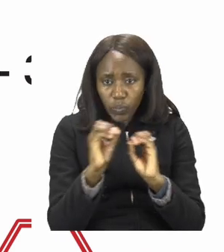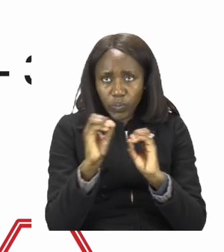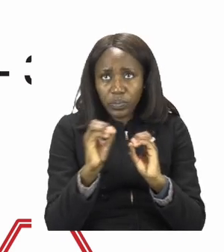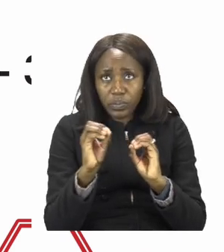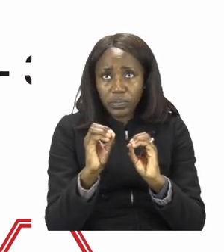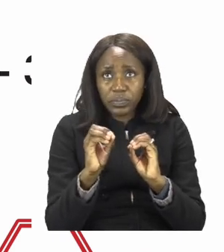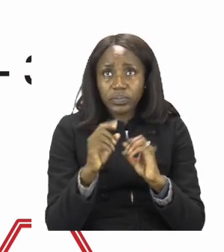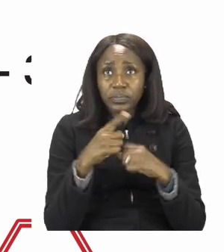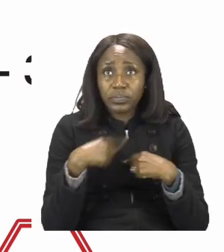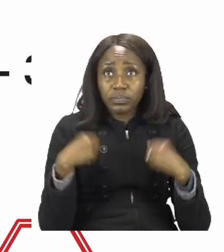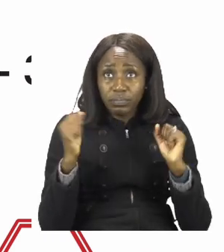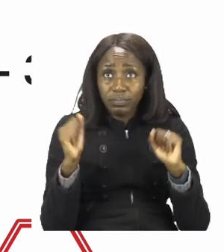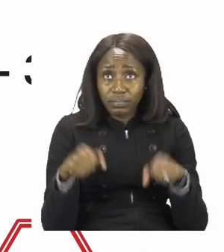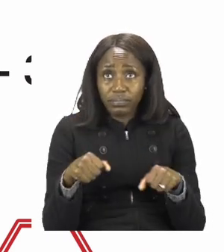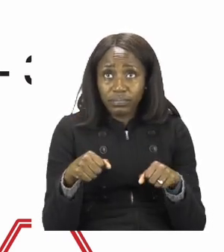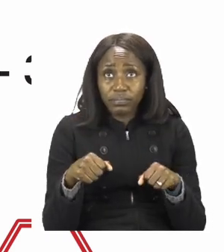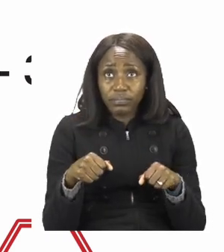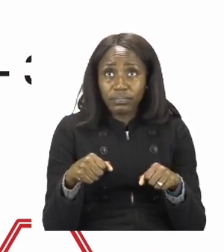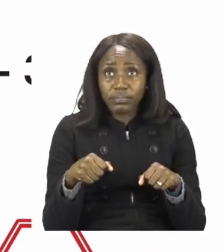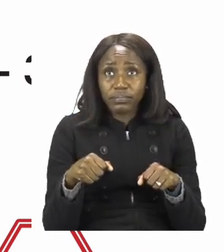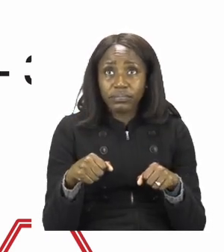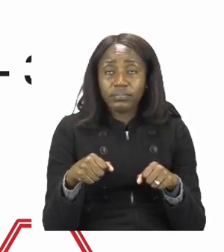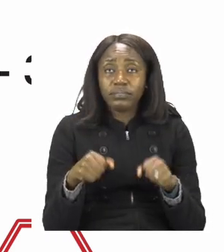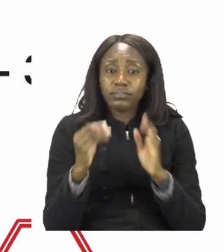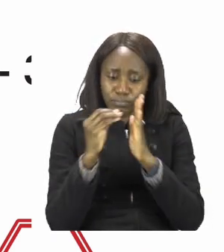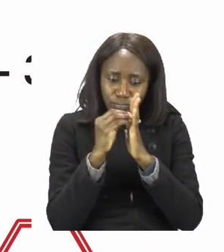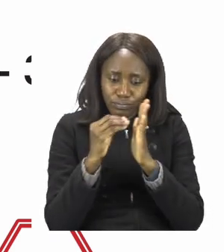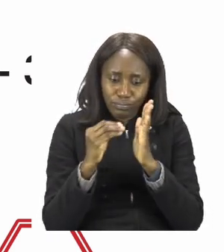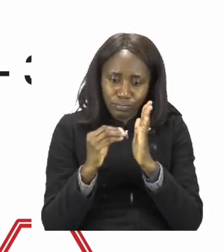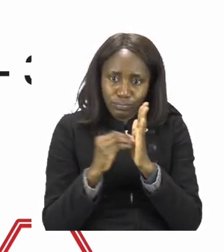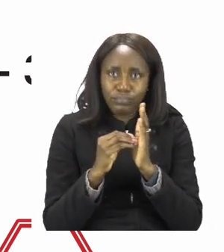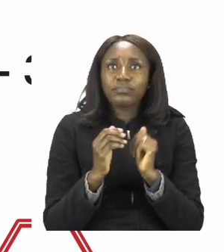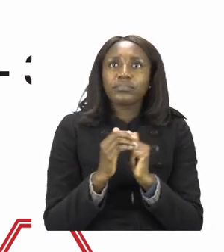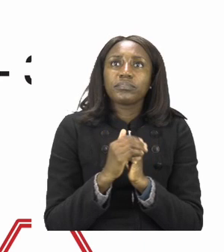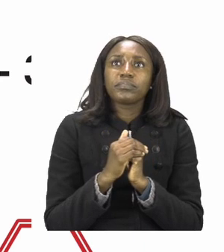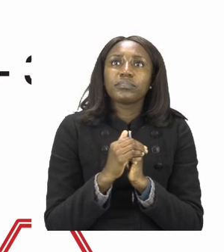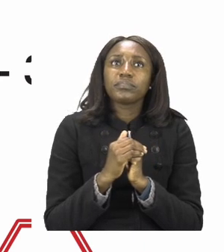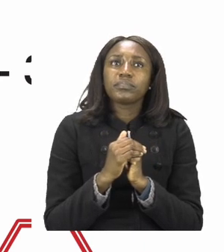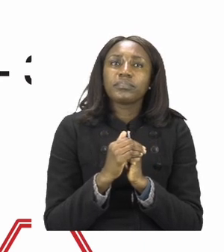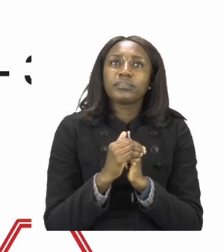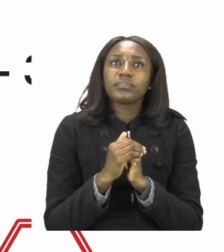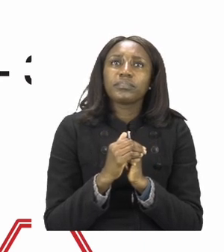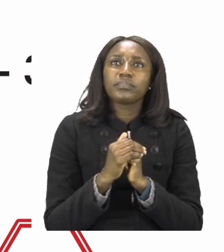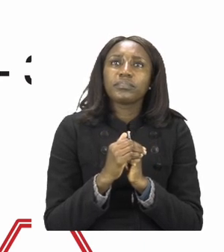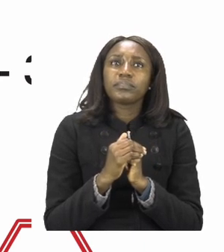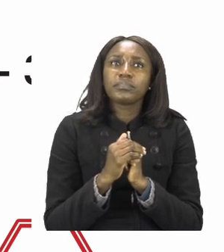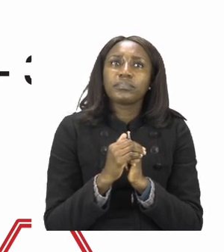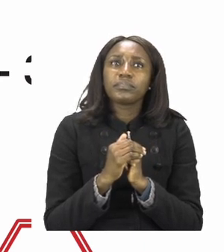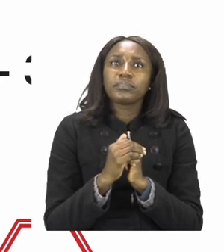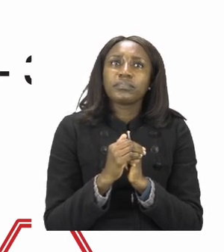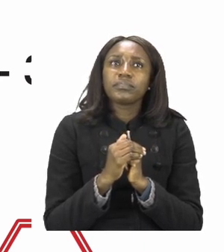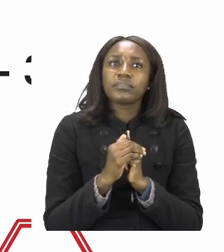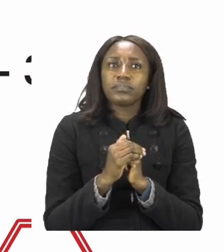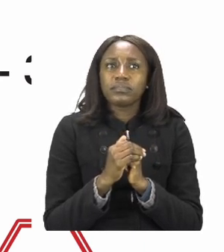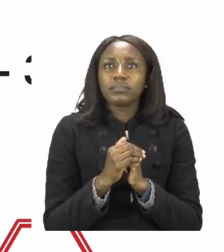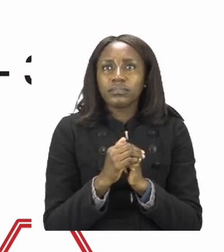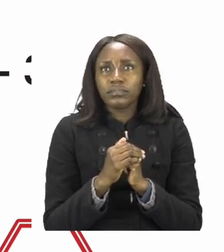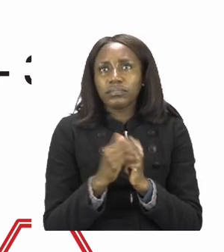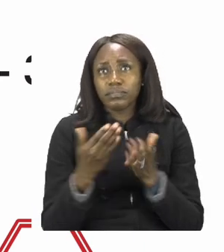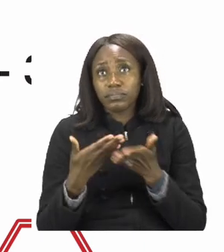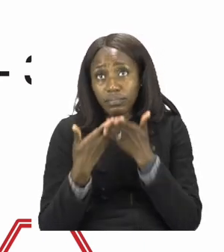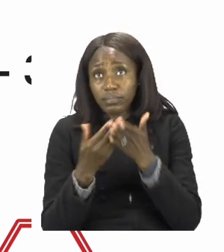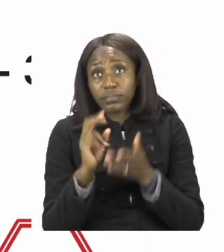is our job to fill in the missing numbers. We're going to do the last two that we can see